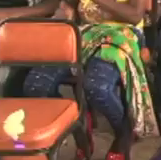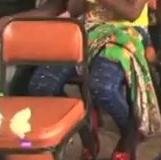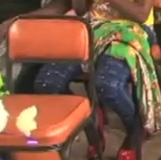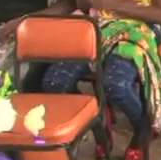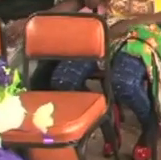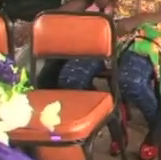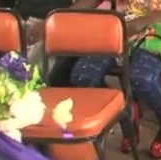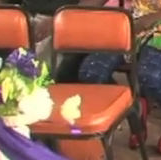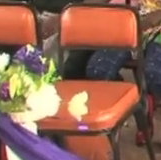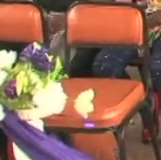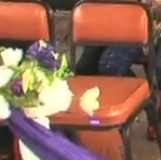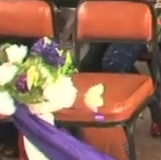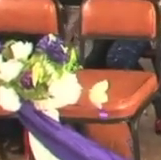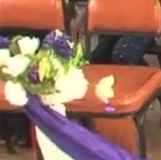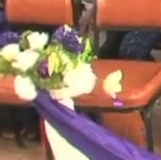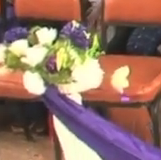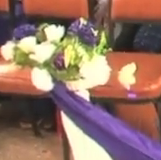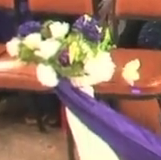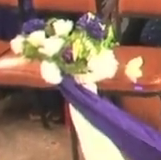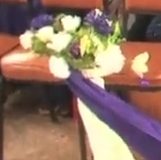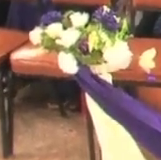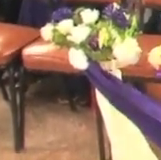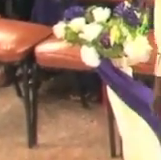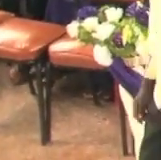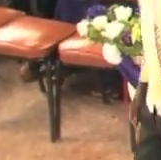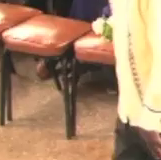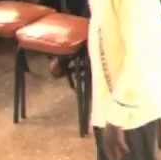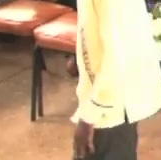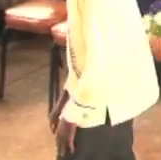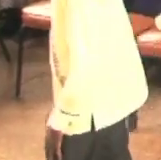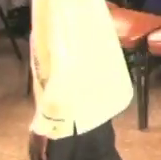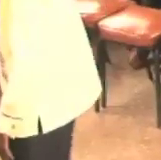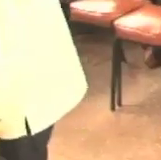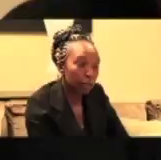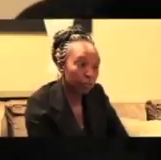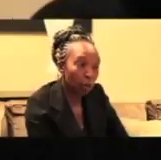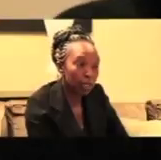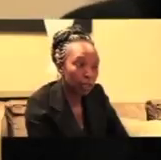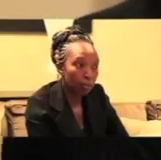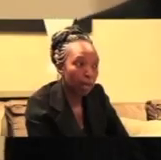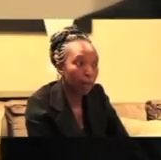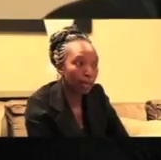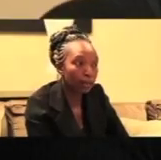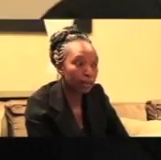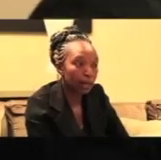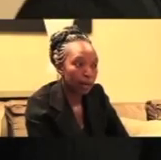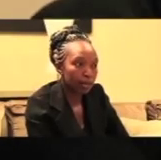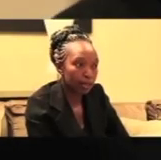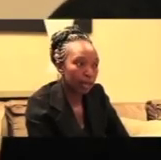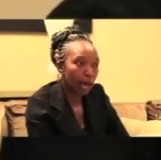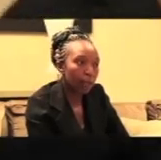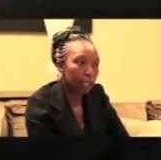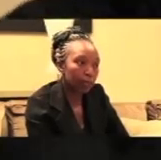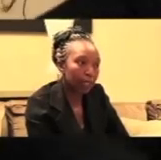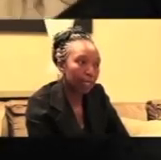plans. And then I went home and I informed my parents